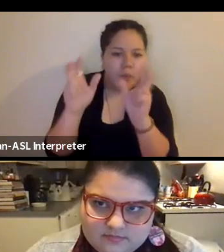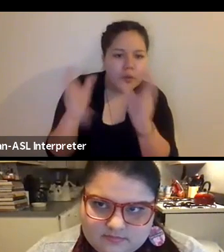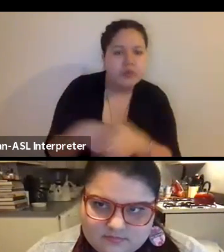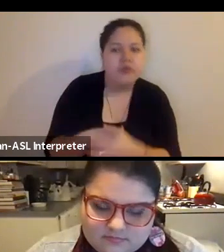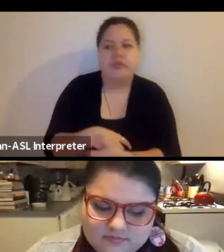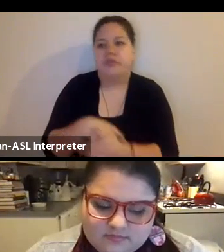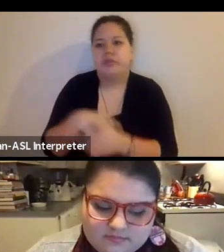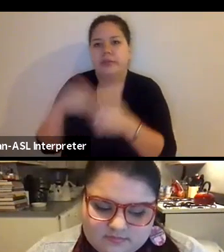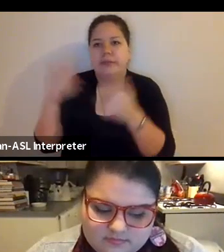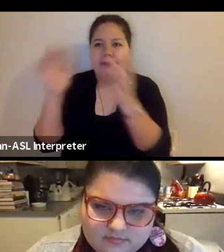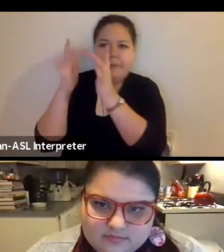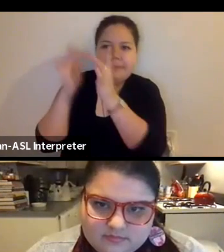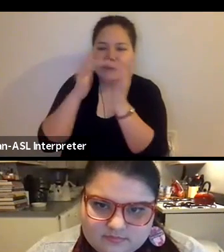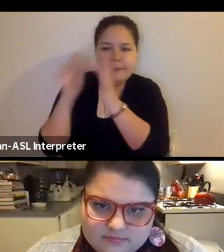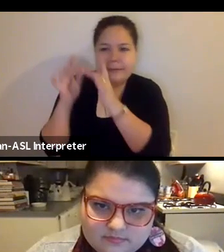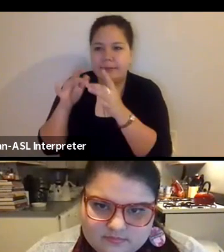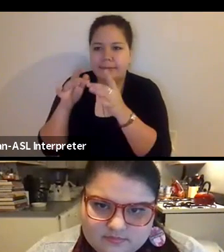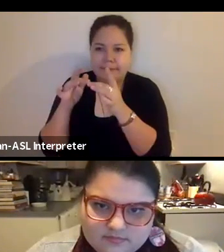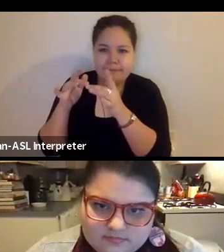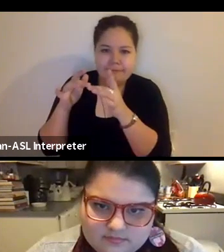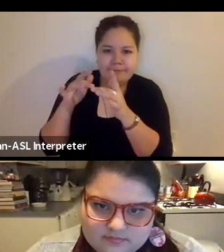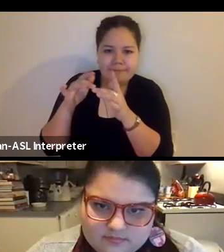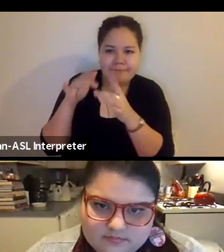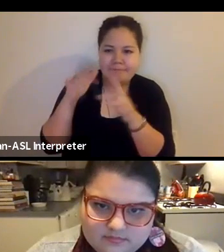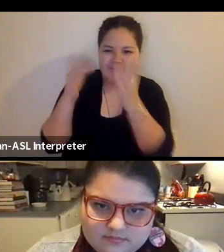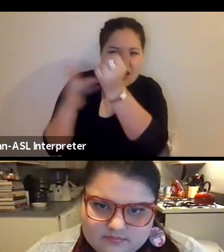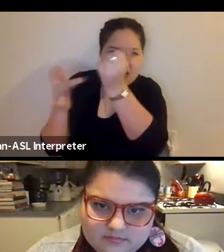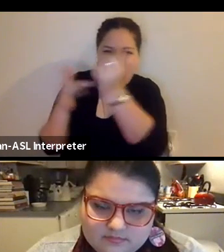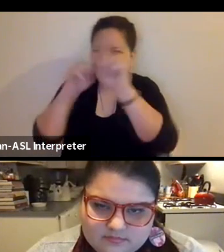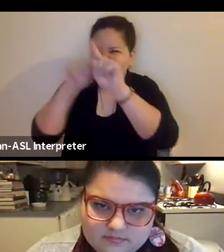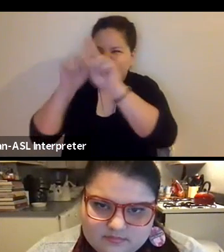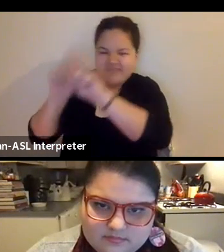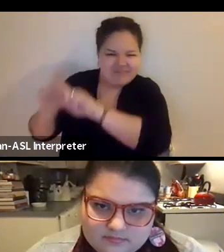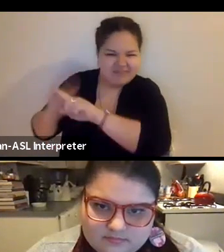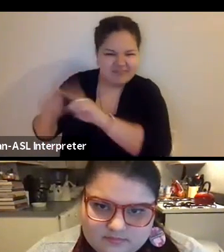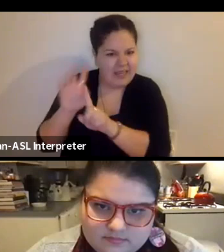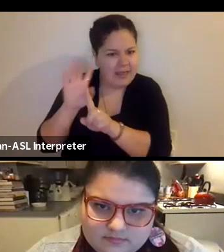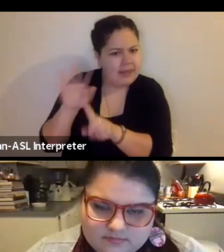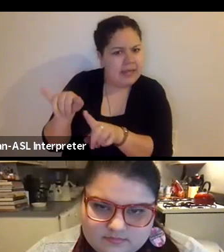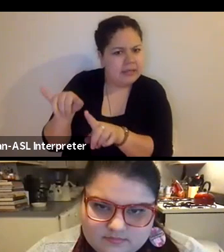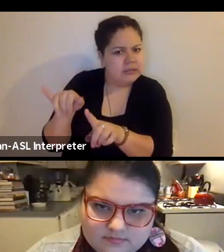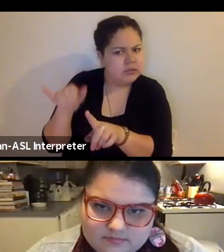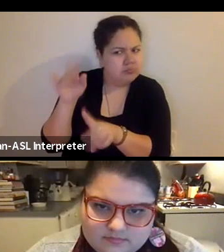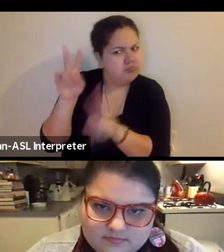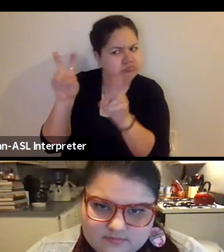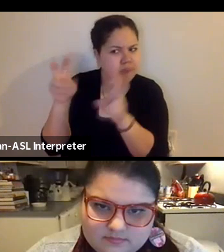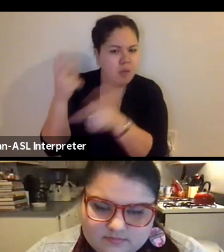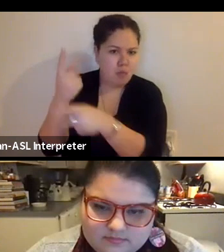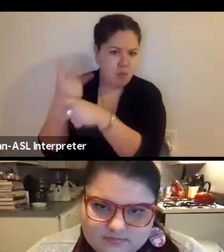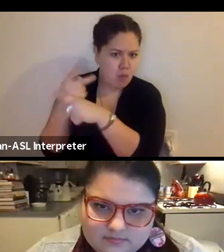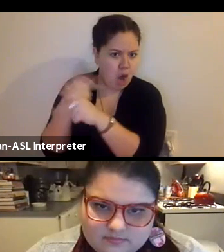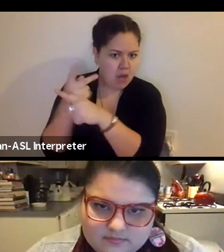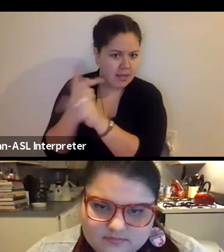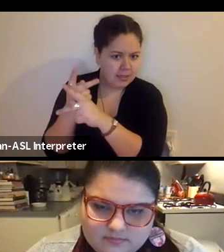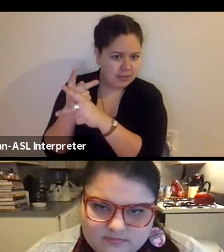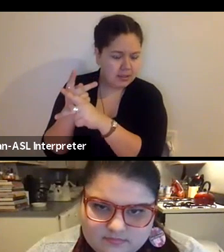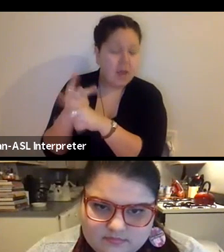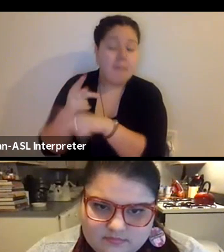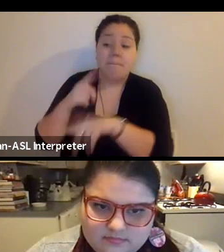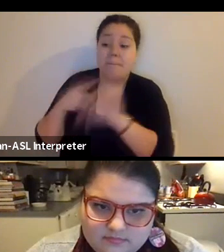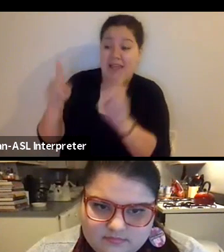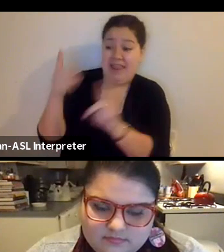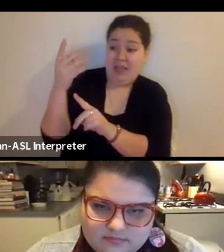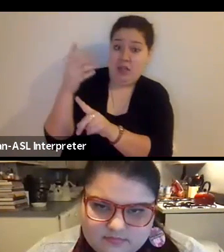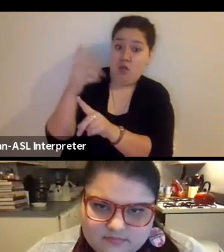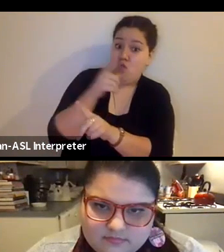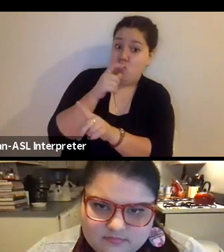and digital infrastructure, they are in one way described as products, that the companies that create